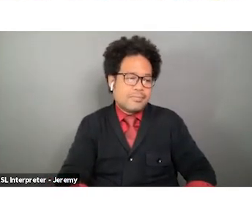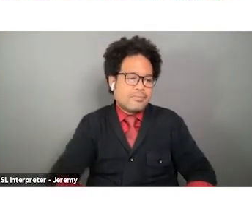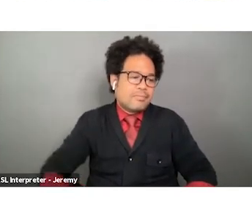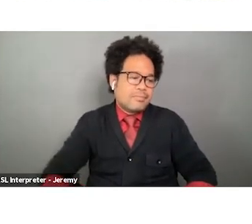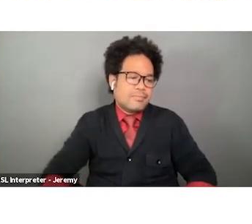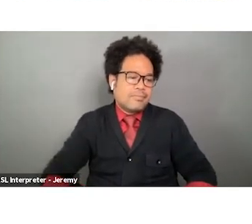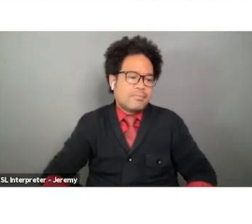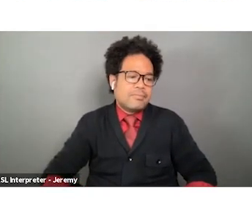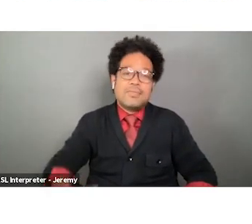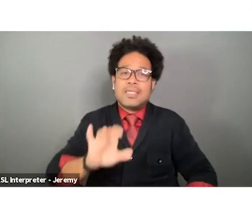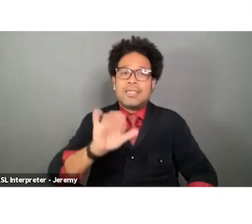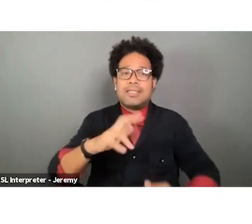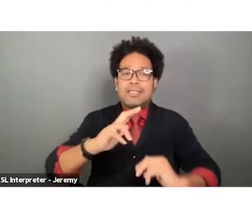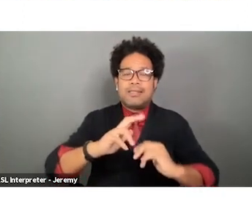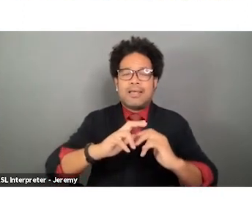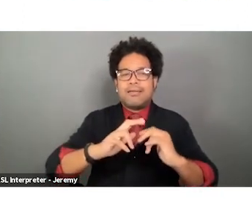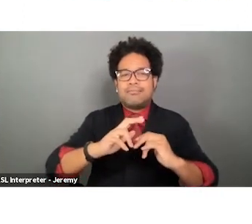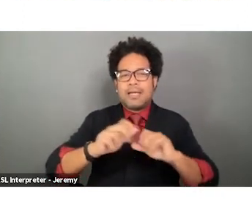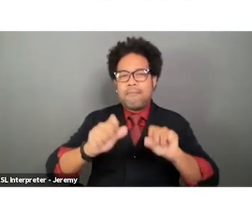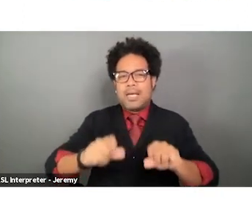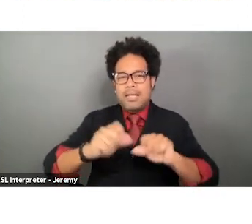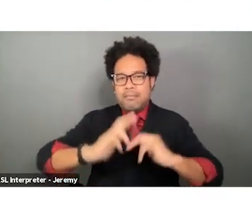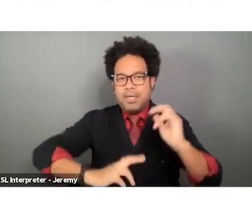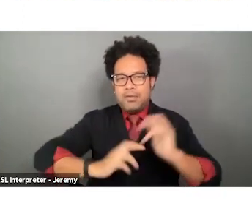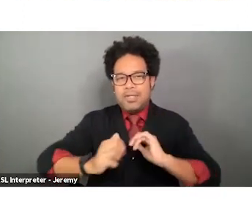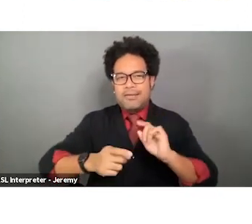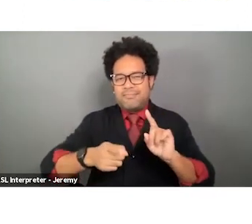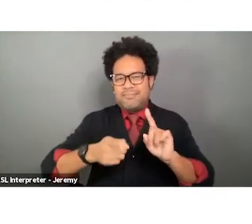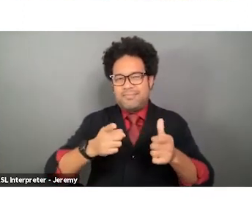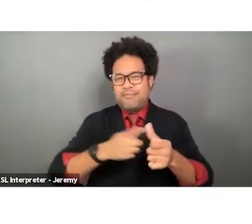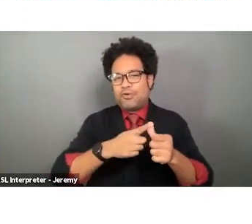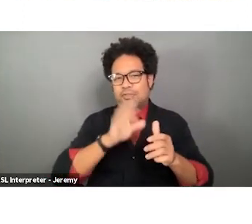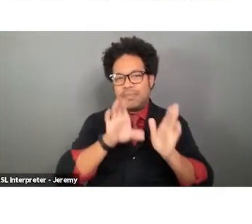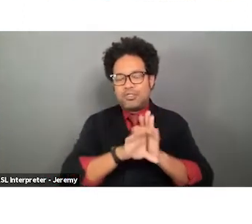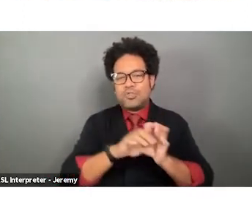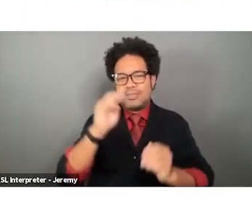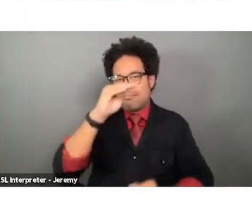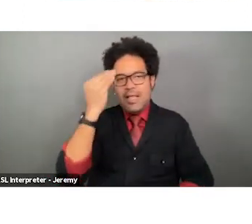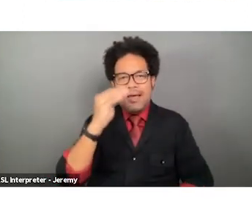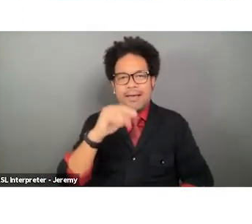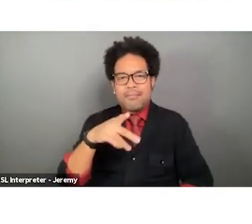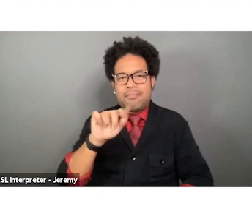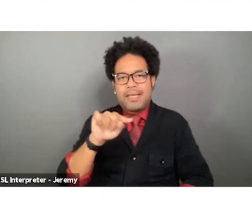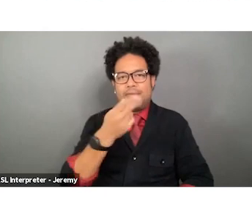first shot is from the Black Panther movement, which I look to today as just an